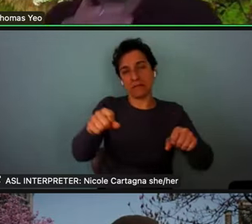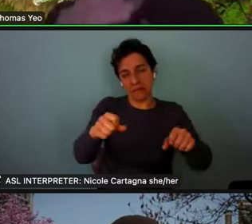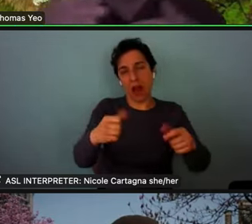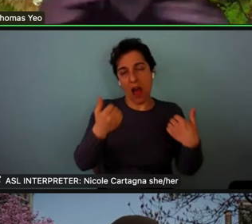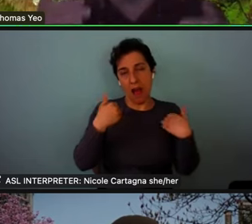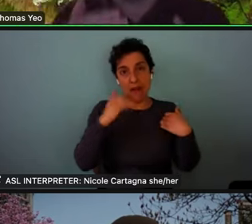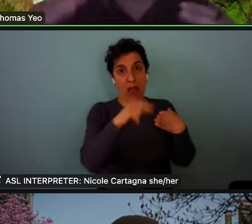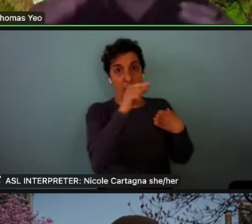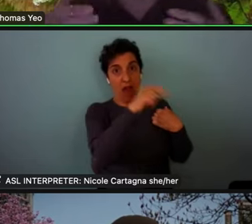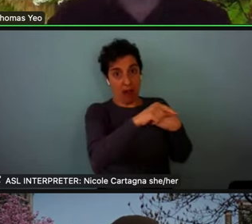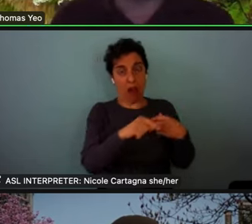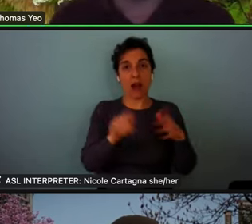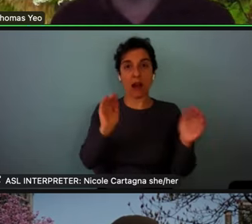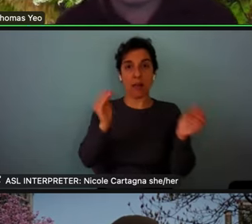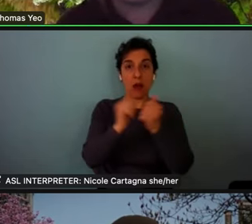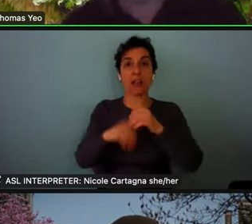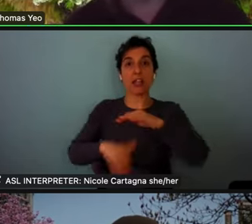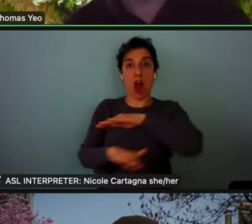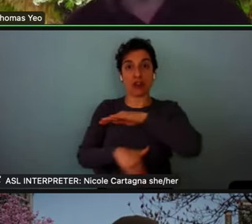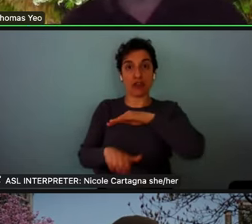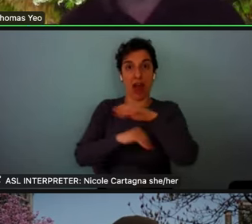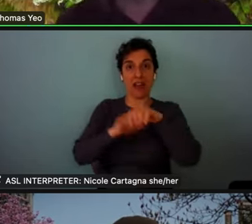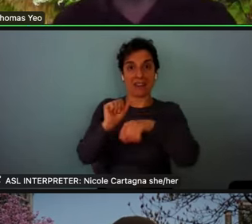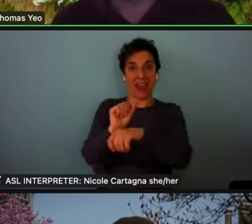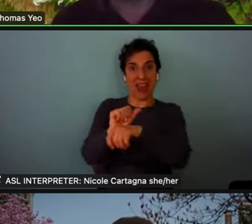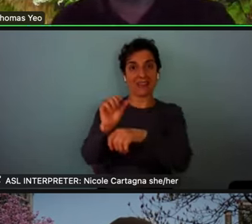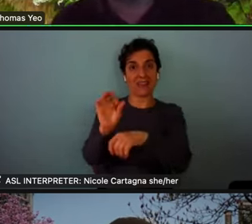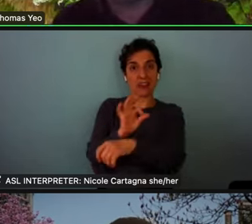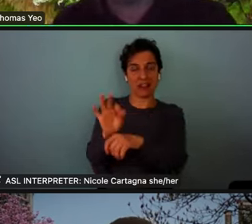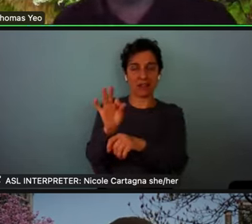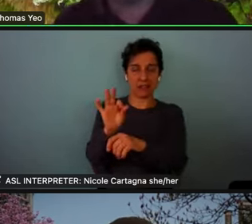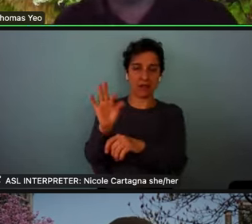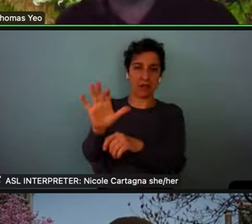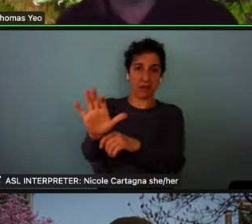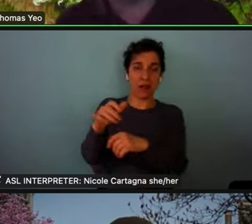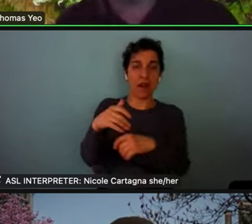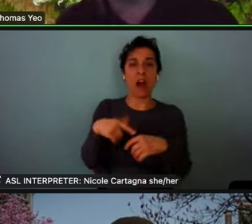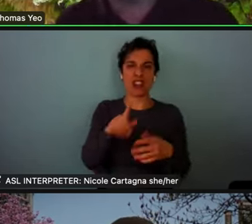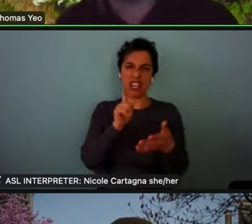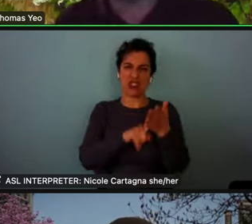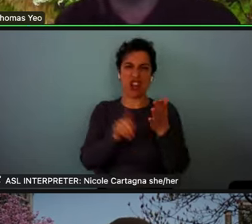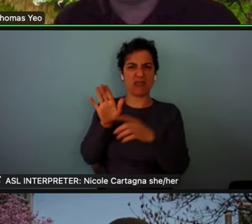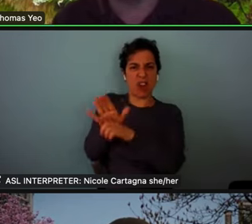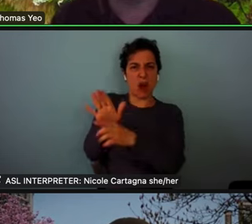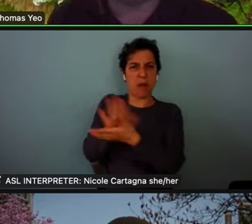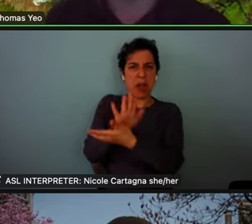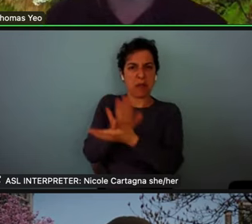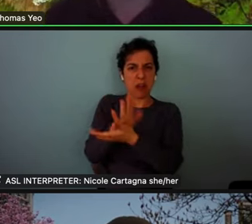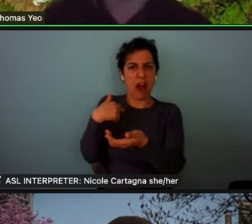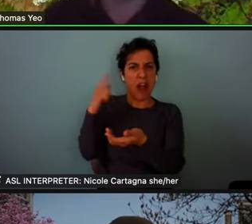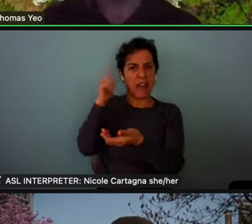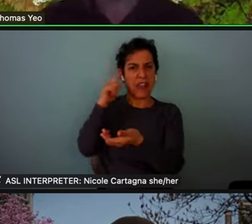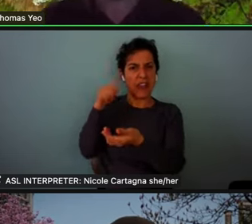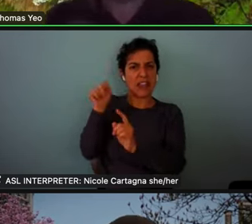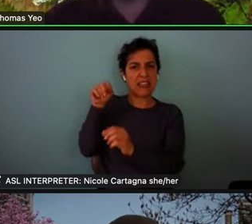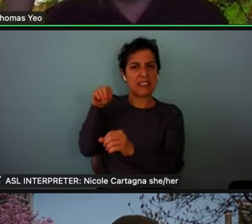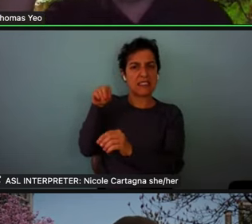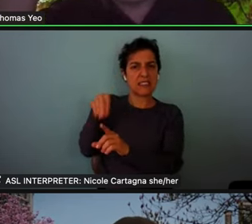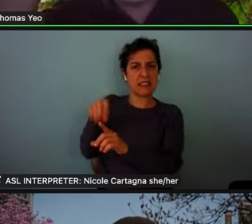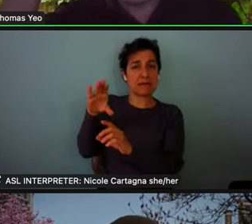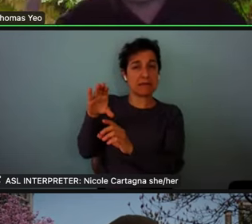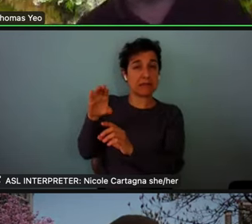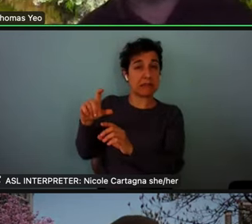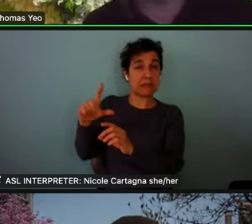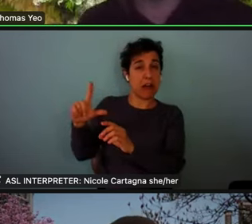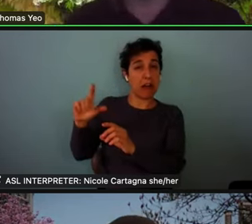versus the underlying task function connectivity. You can check out her paper. I think it's in Cell Reports.